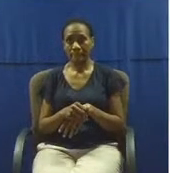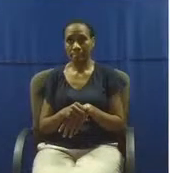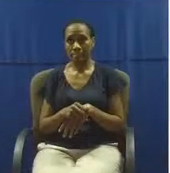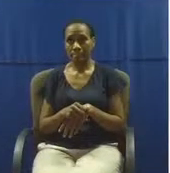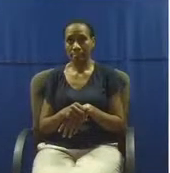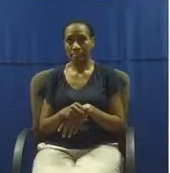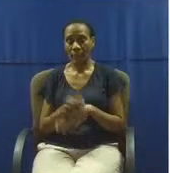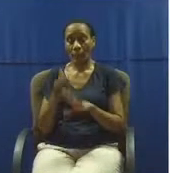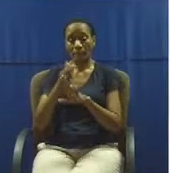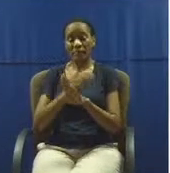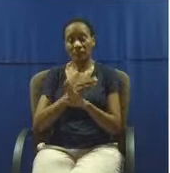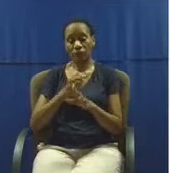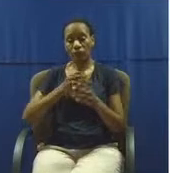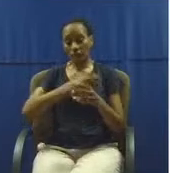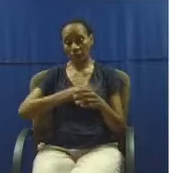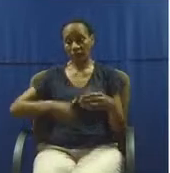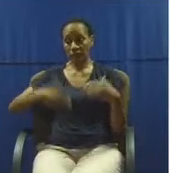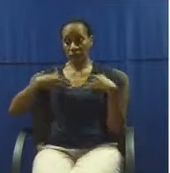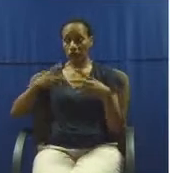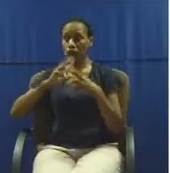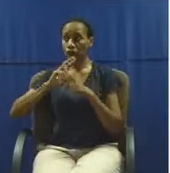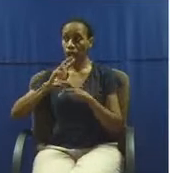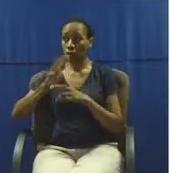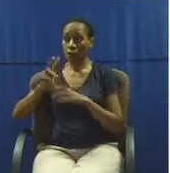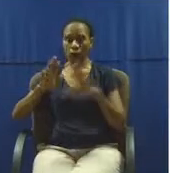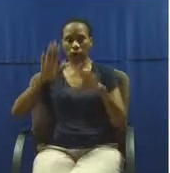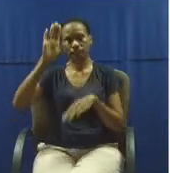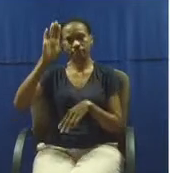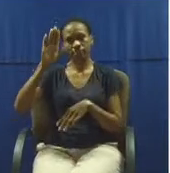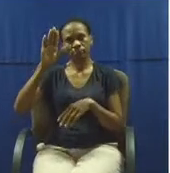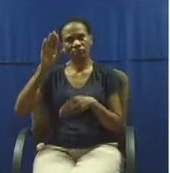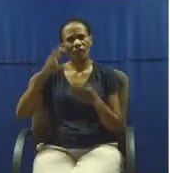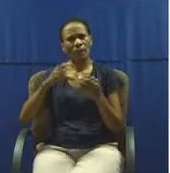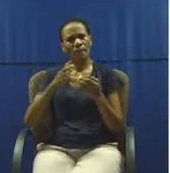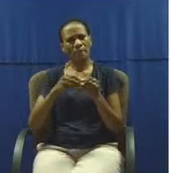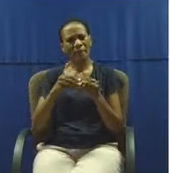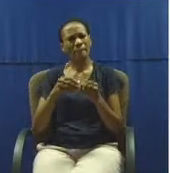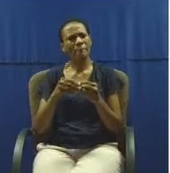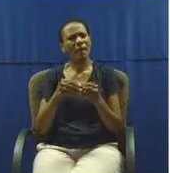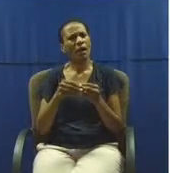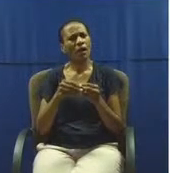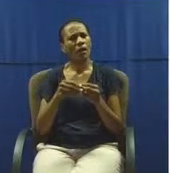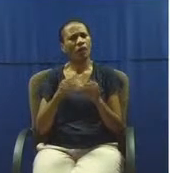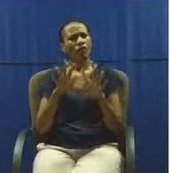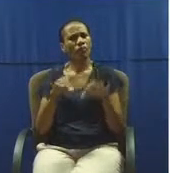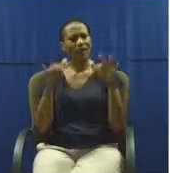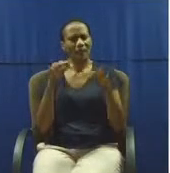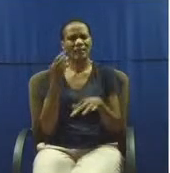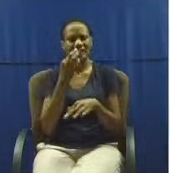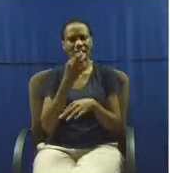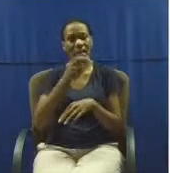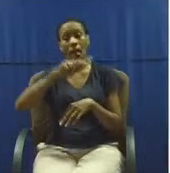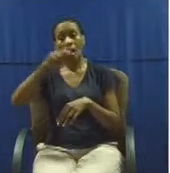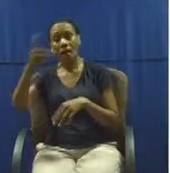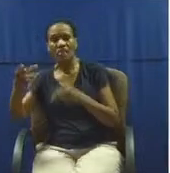Just Sorry, before the President responds, is it parliamentary for a member of parliament to call another member useless?